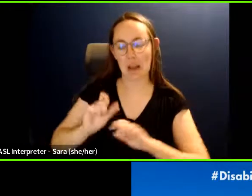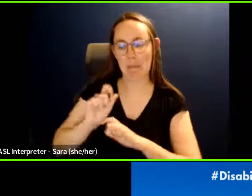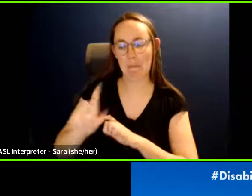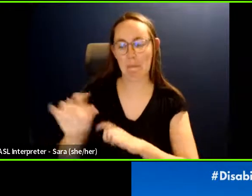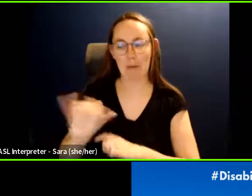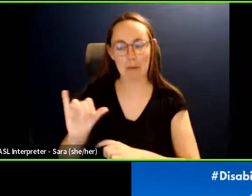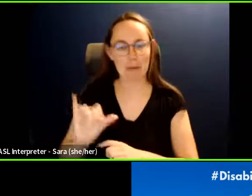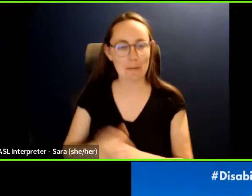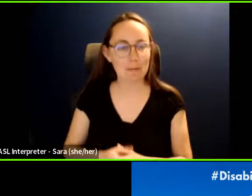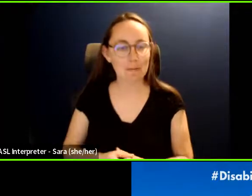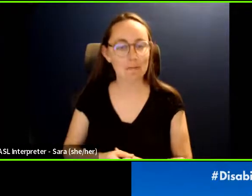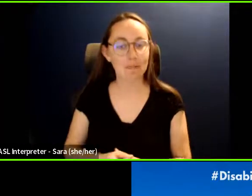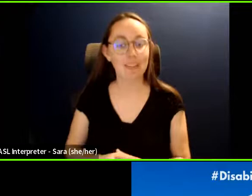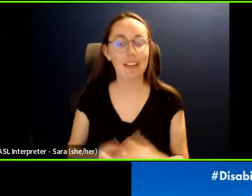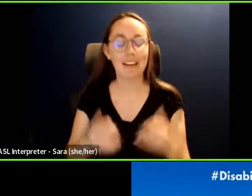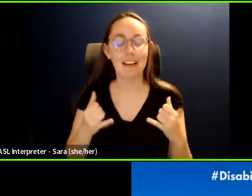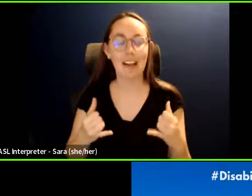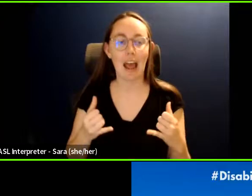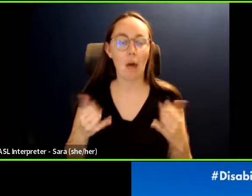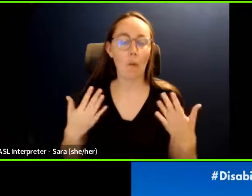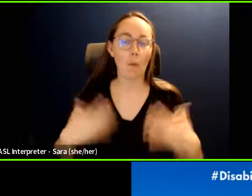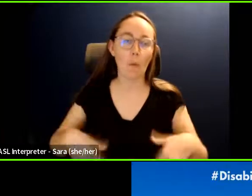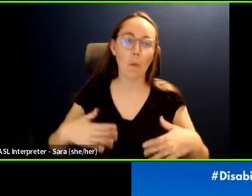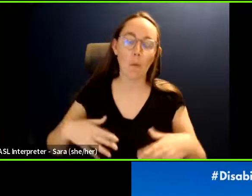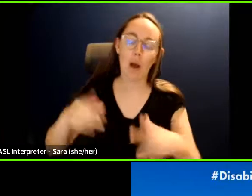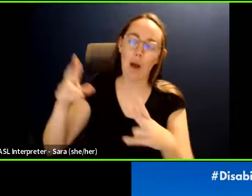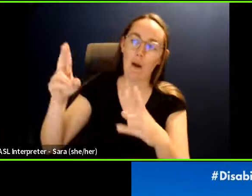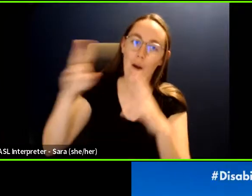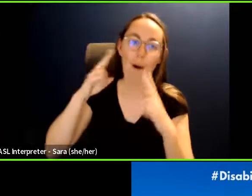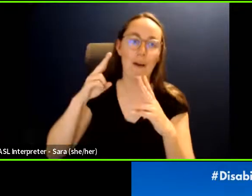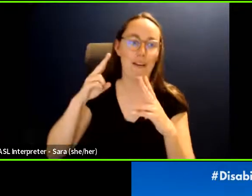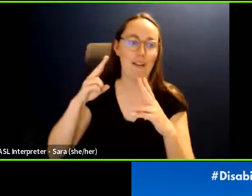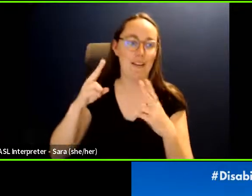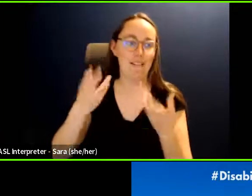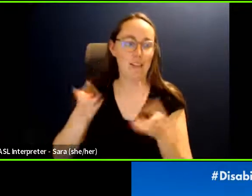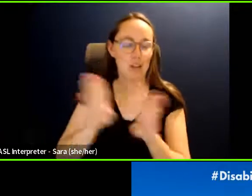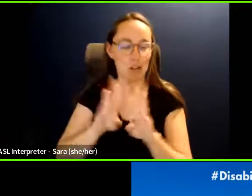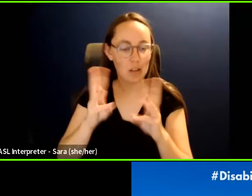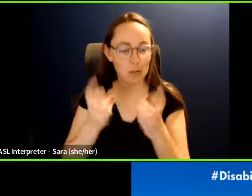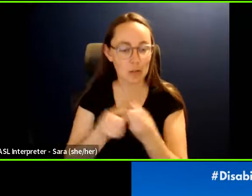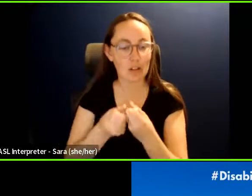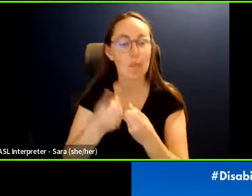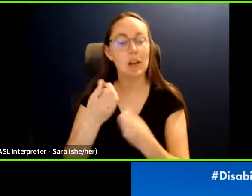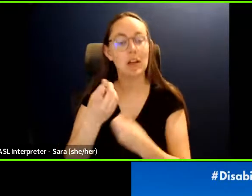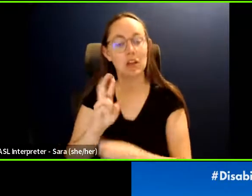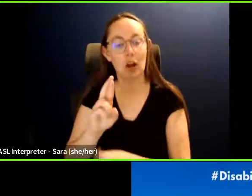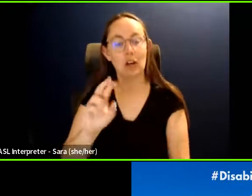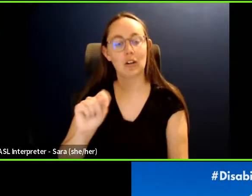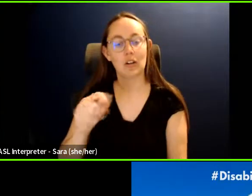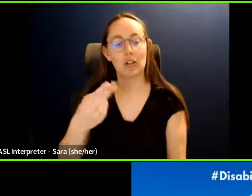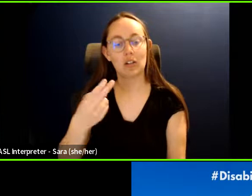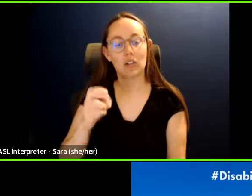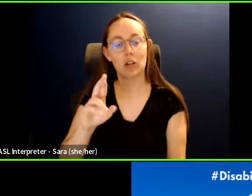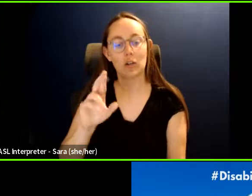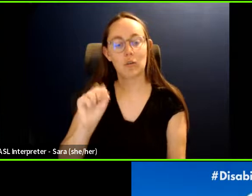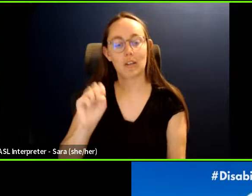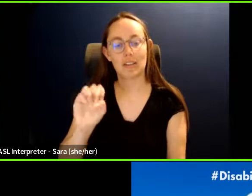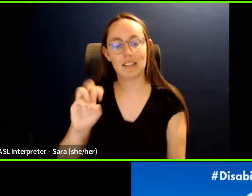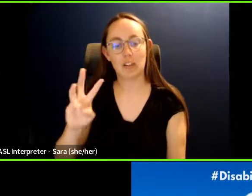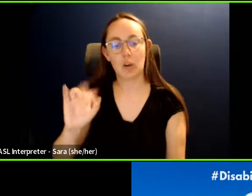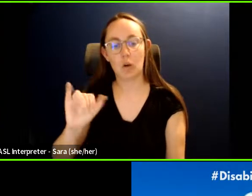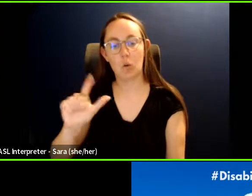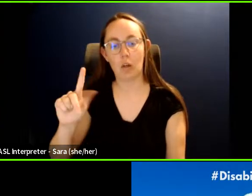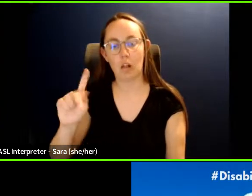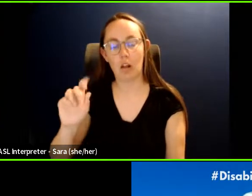honored to have today's closing workshop led by Dr. Therese Willkomm, the director of New Hampshire's State Assistive